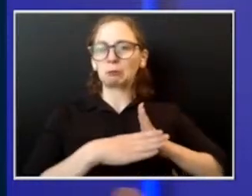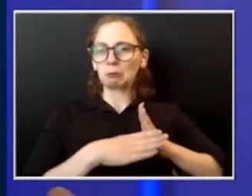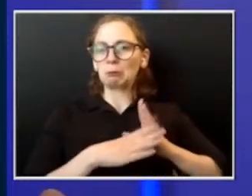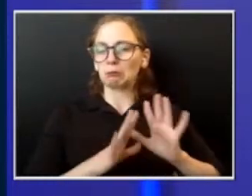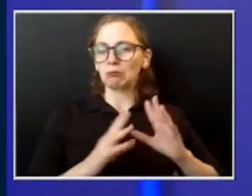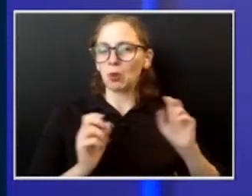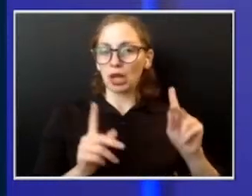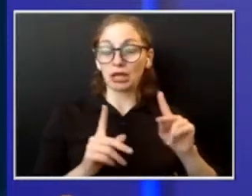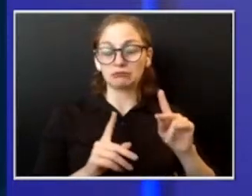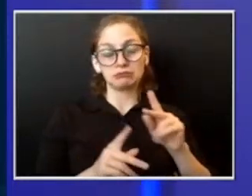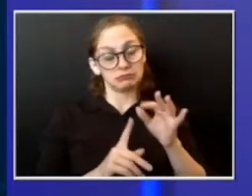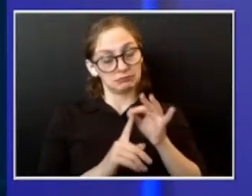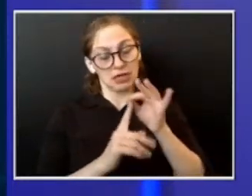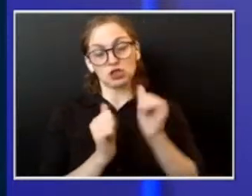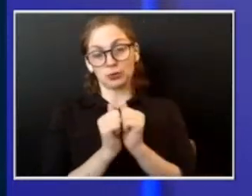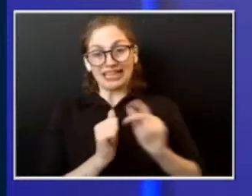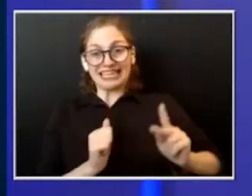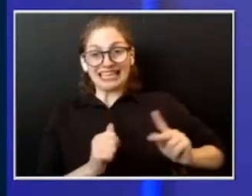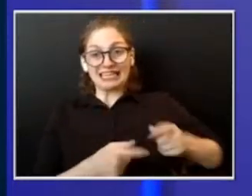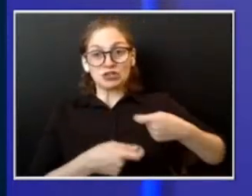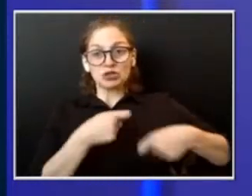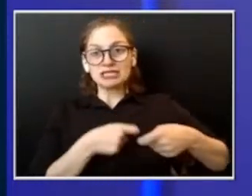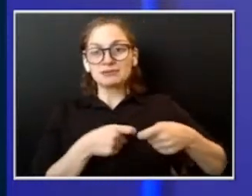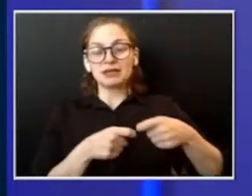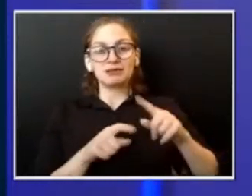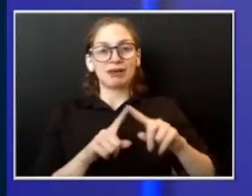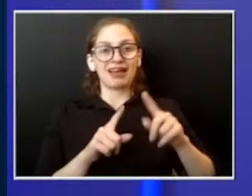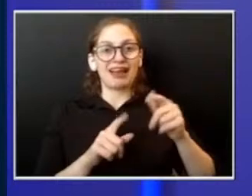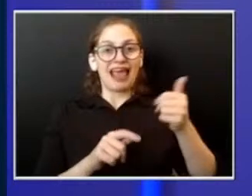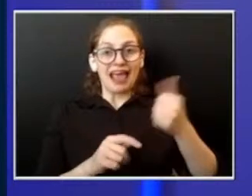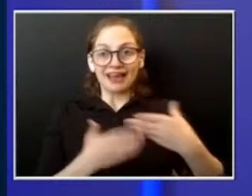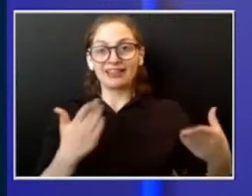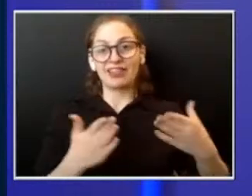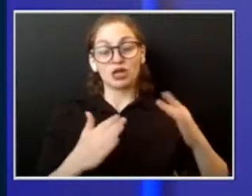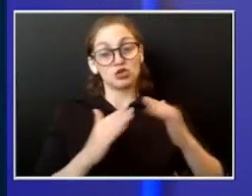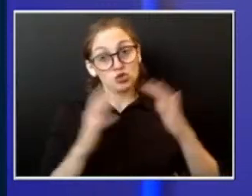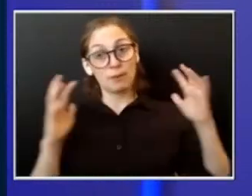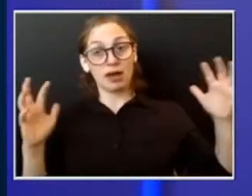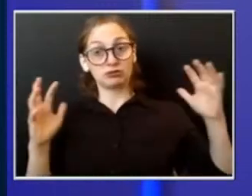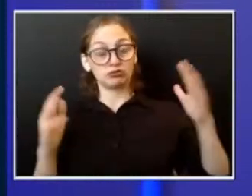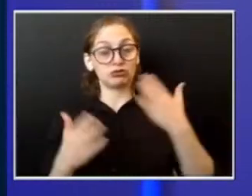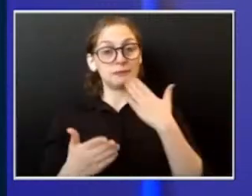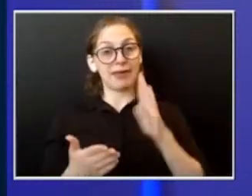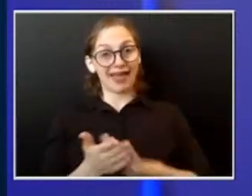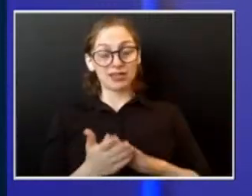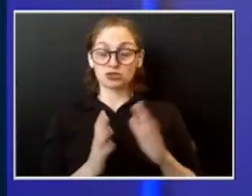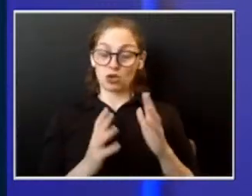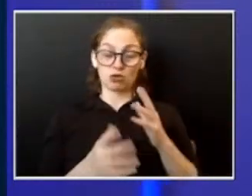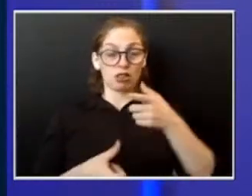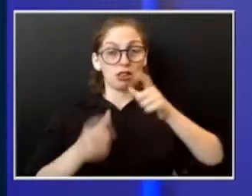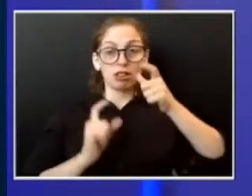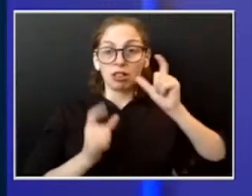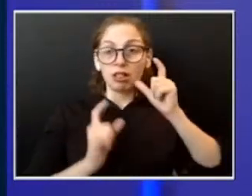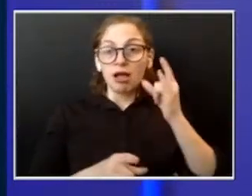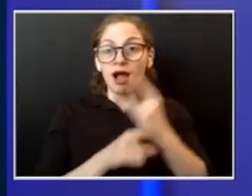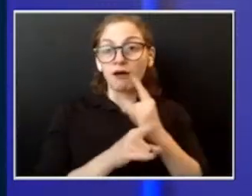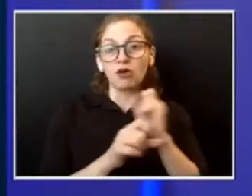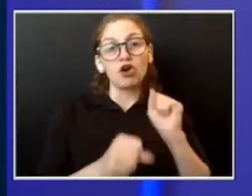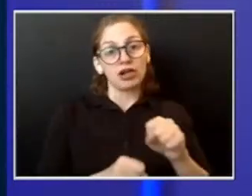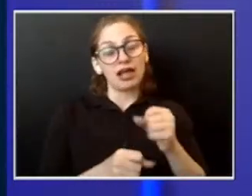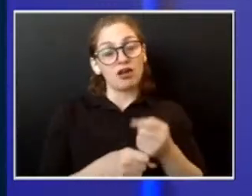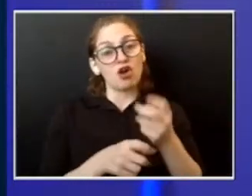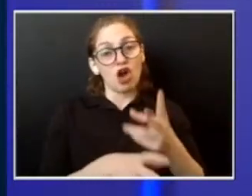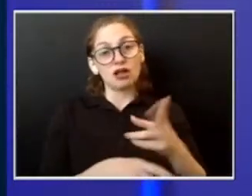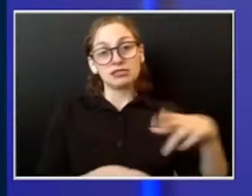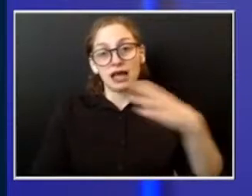too much is always bad, because too much alcohol can cause dehydration, blood pressure problems, other issues. Medication-wise, we